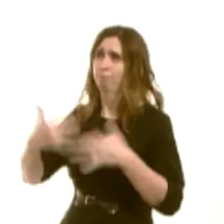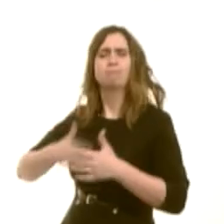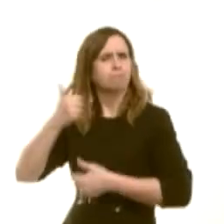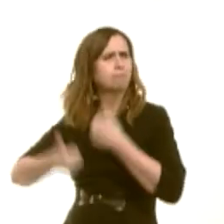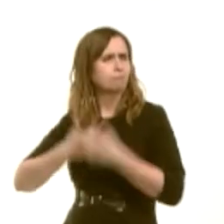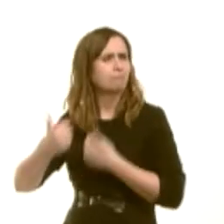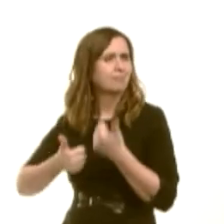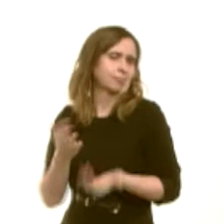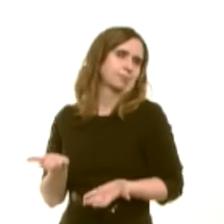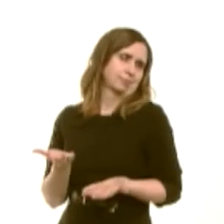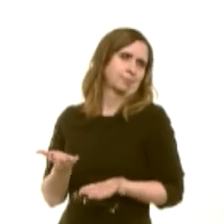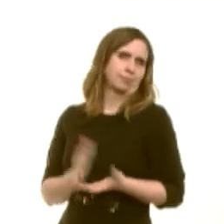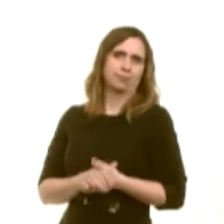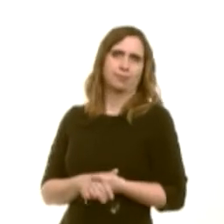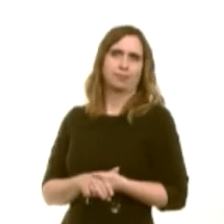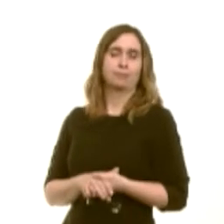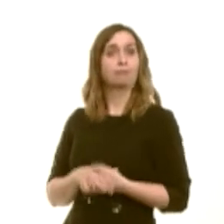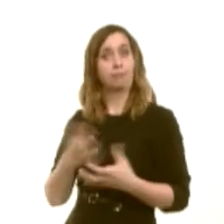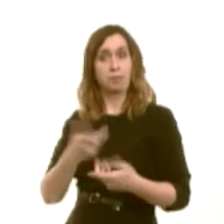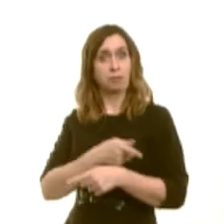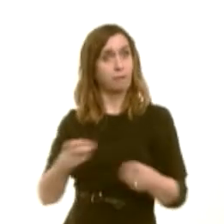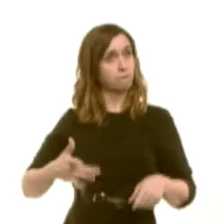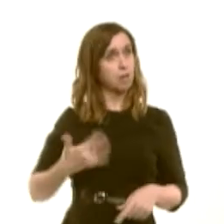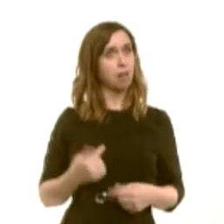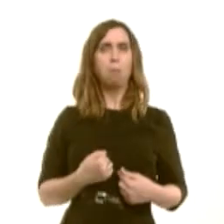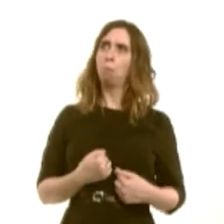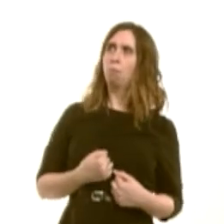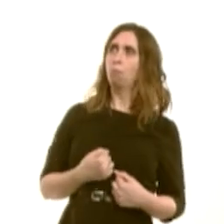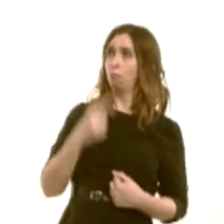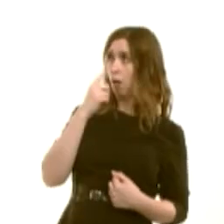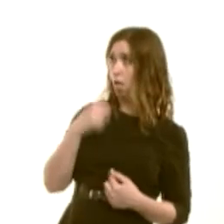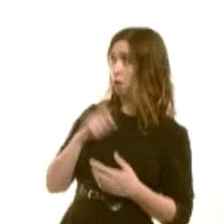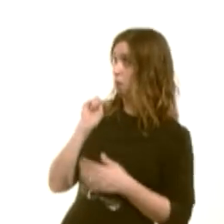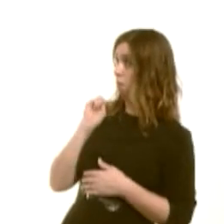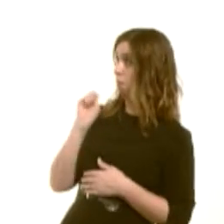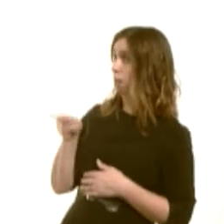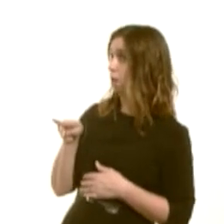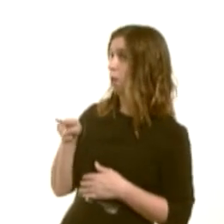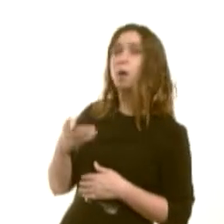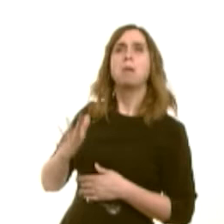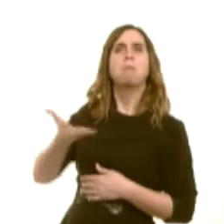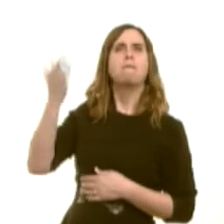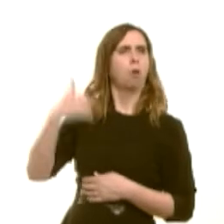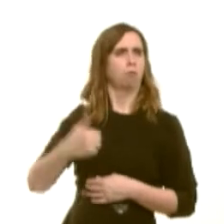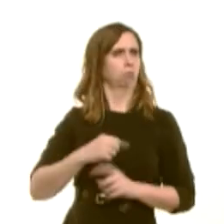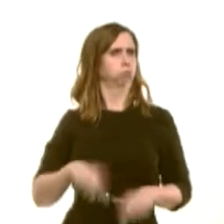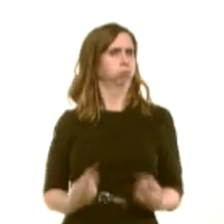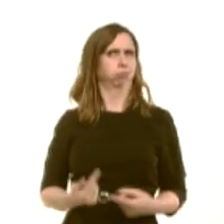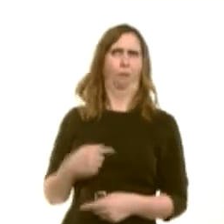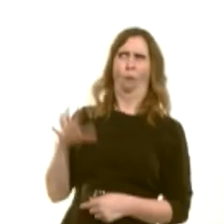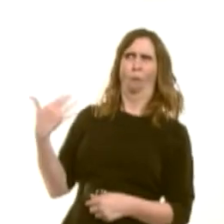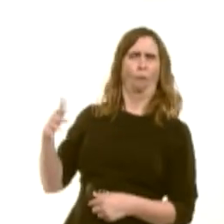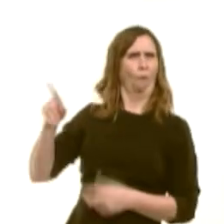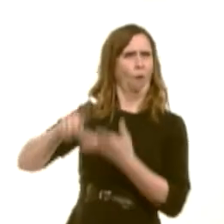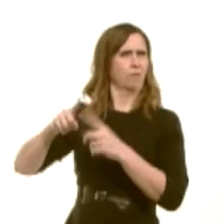that youngsters feel that they're able to apply to the Oxbridge universities in a way perhaps that wouldn't have occurred to them in years gone